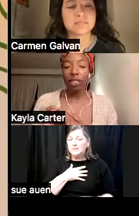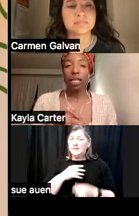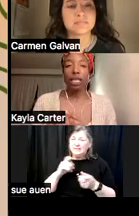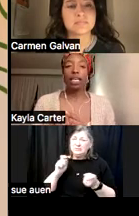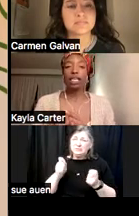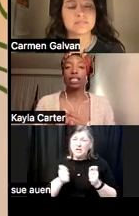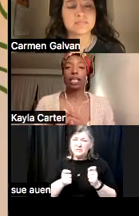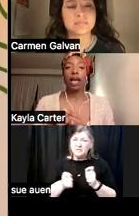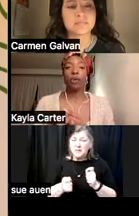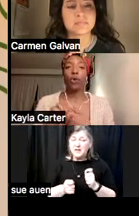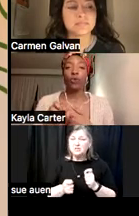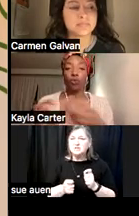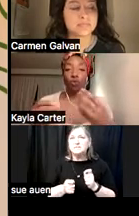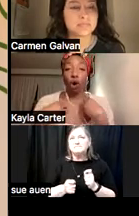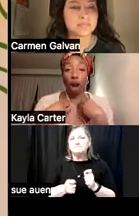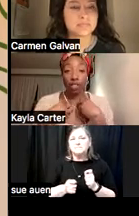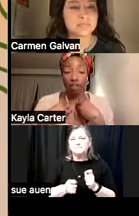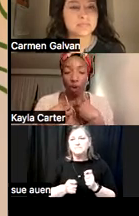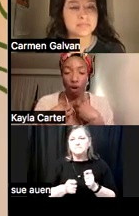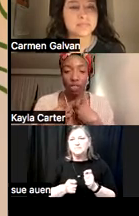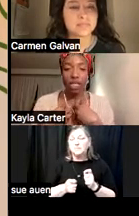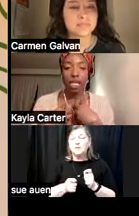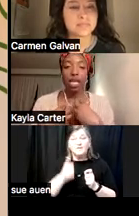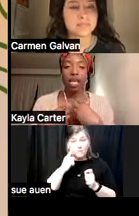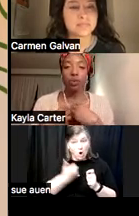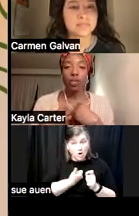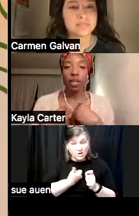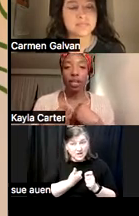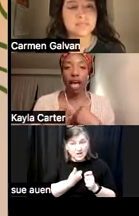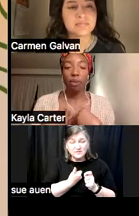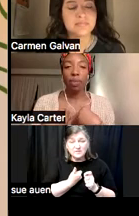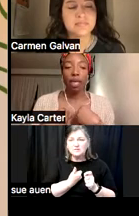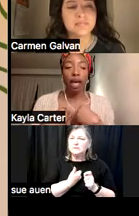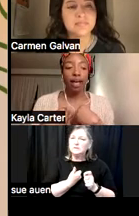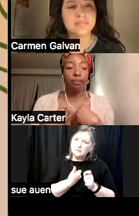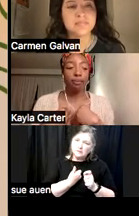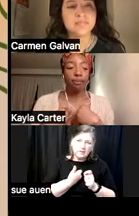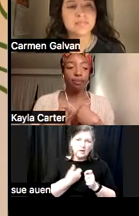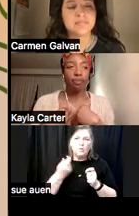transformation is for ourselves personally is only going to come